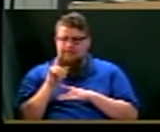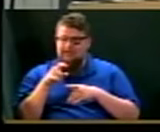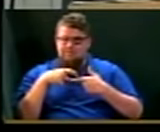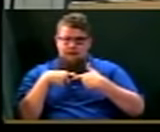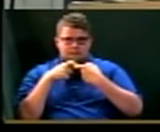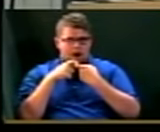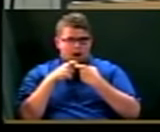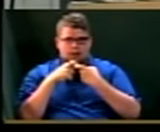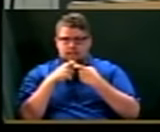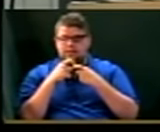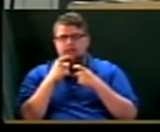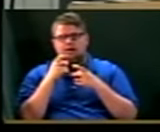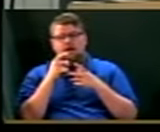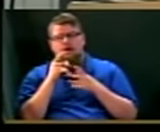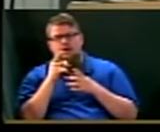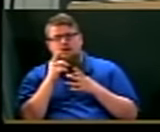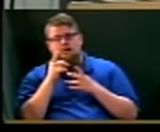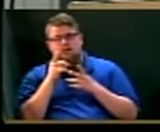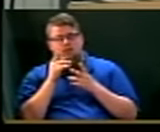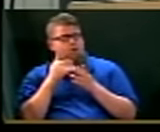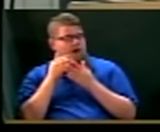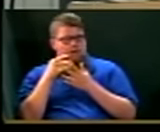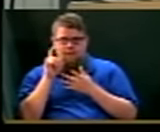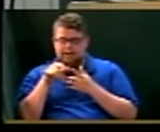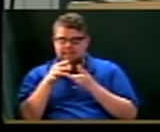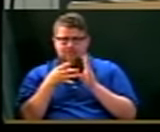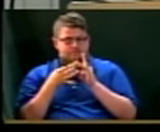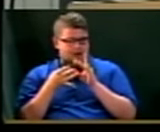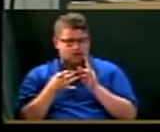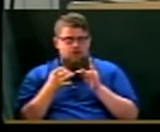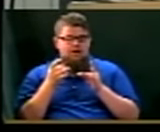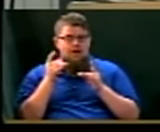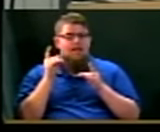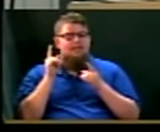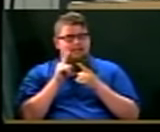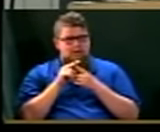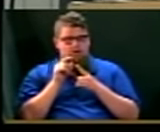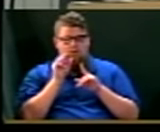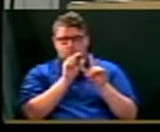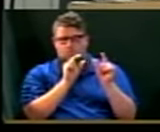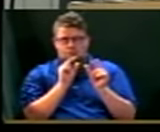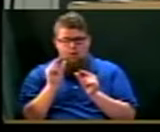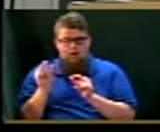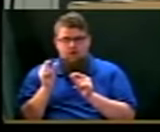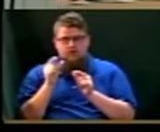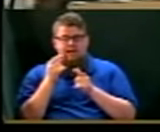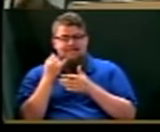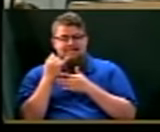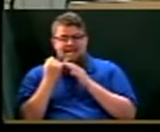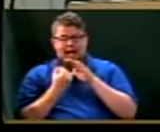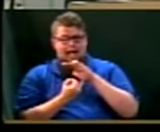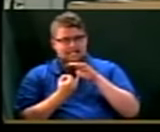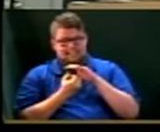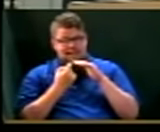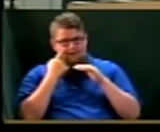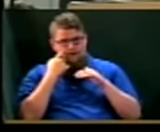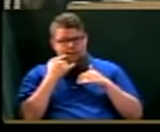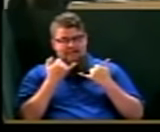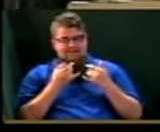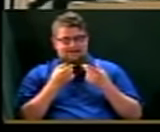it, whatever we want to throw in at this point, isolate it to this most immediate and